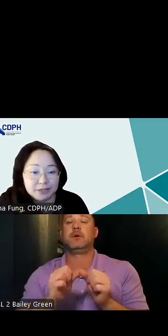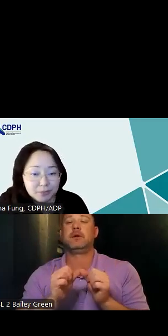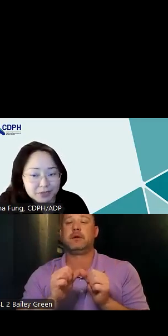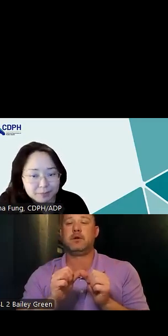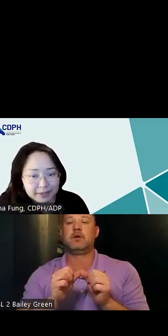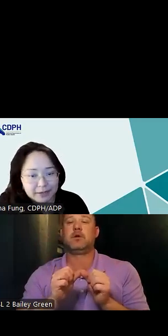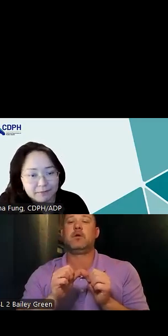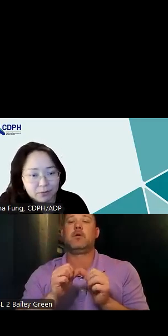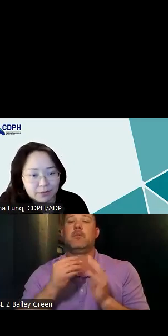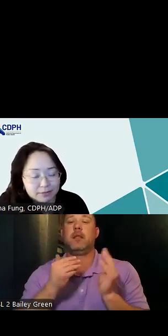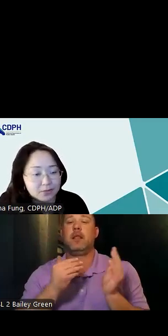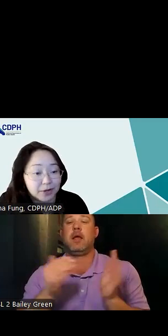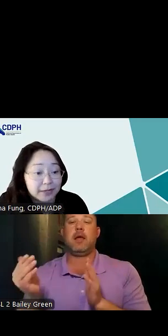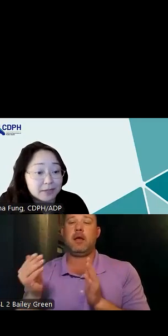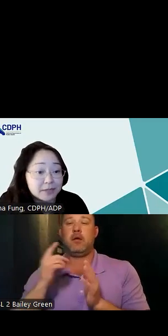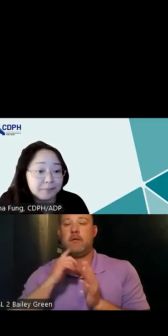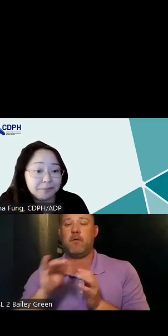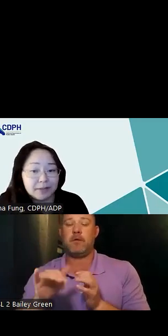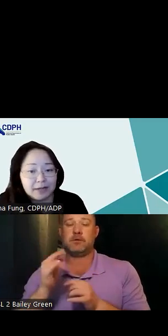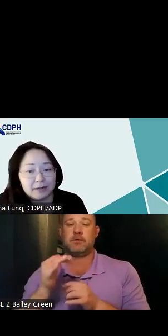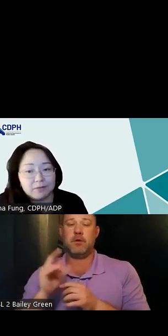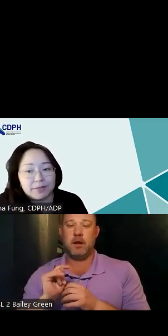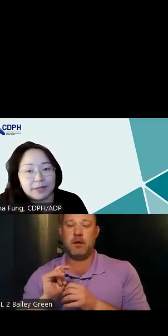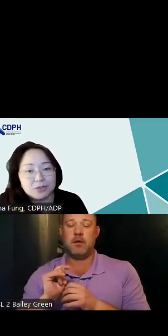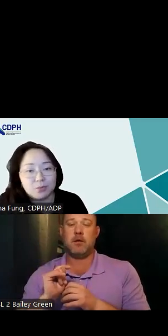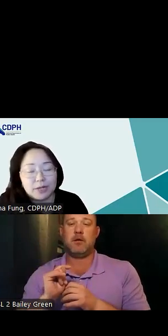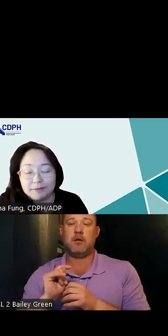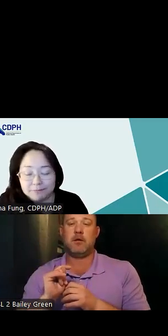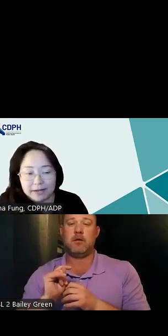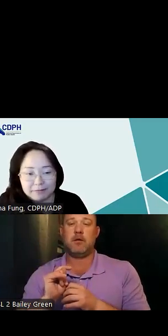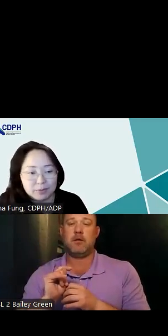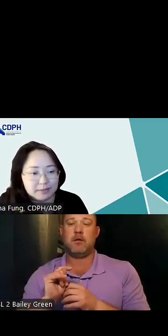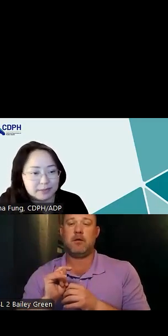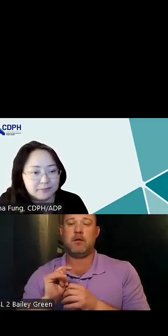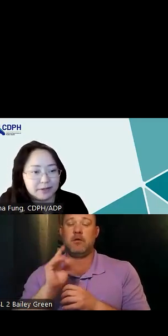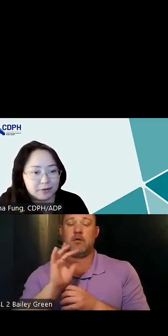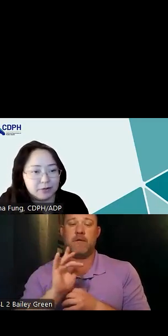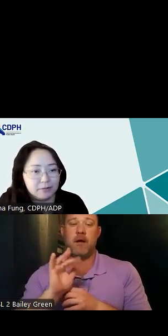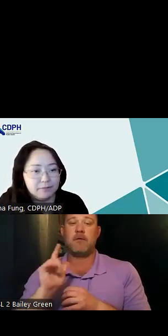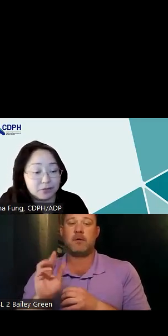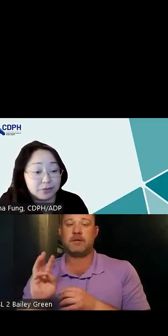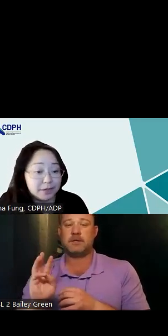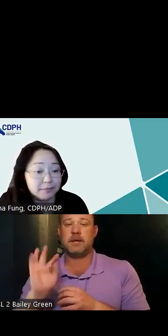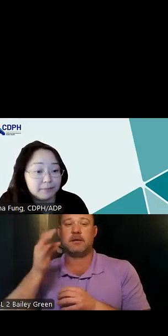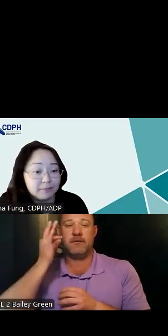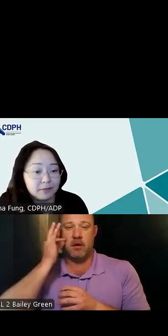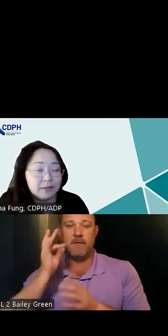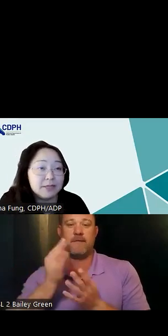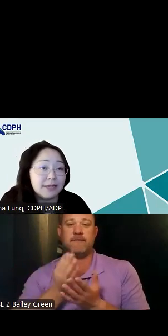our continuation plan for this grant for the 25-26 federal fiscal